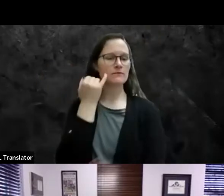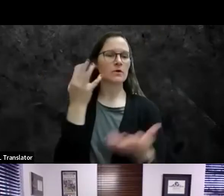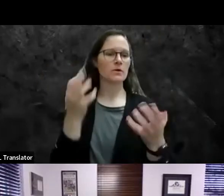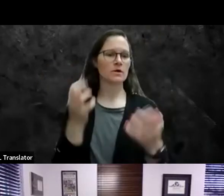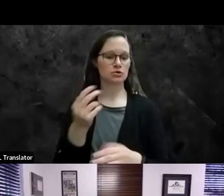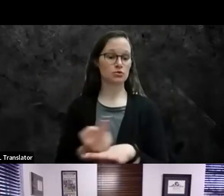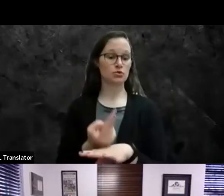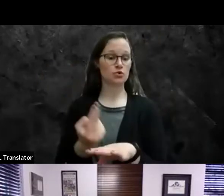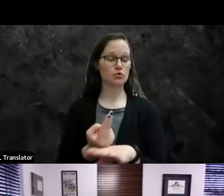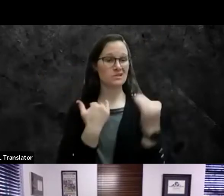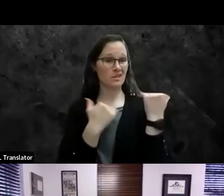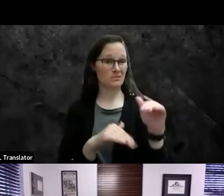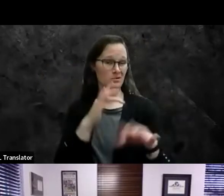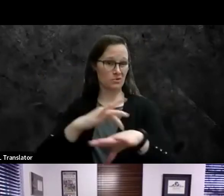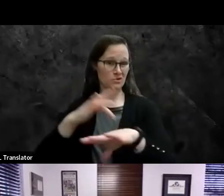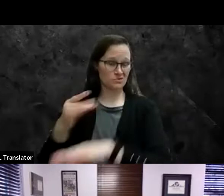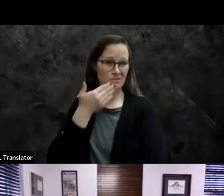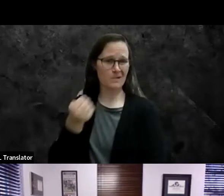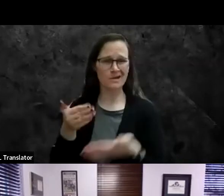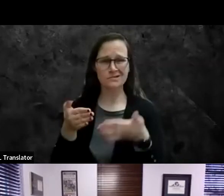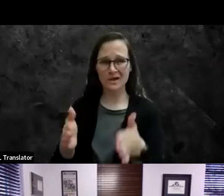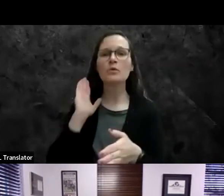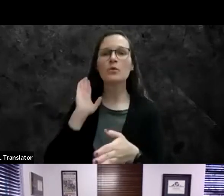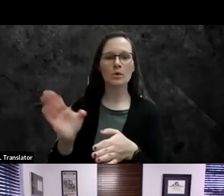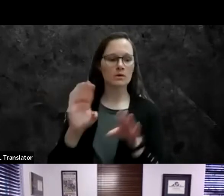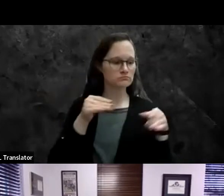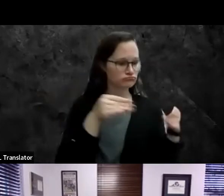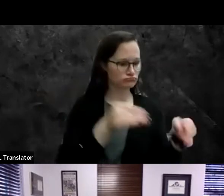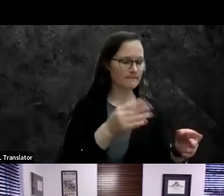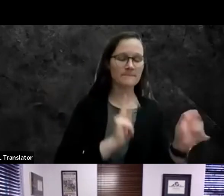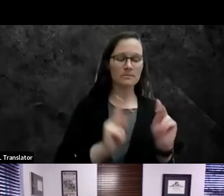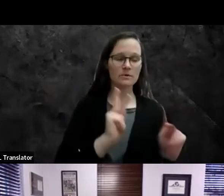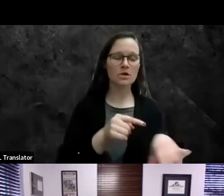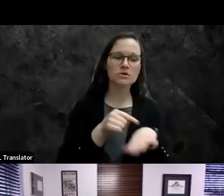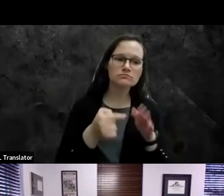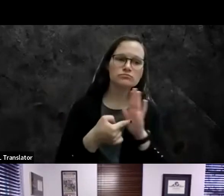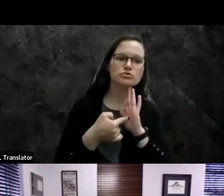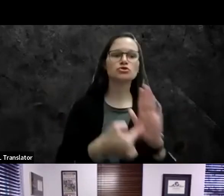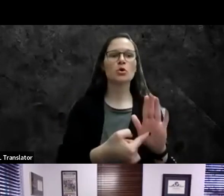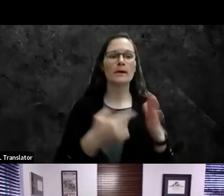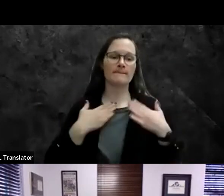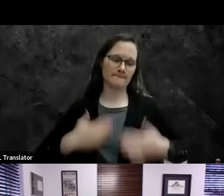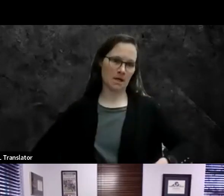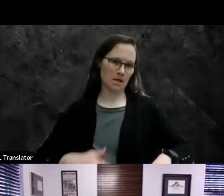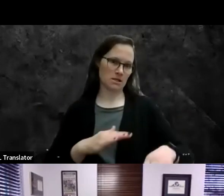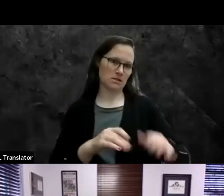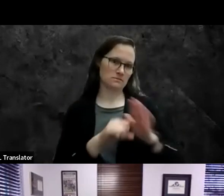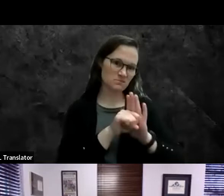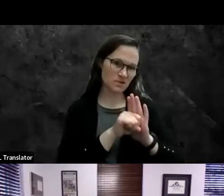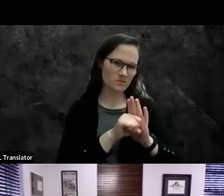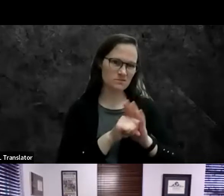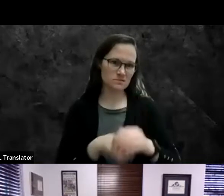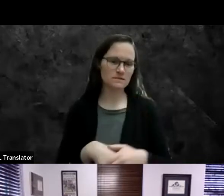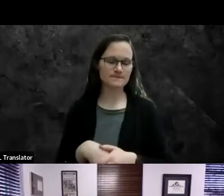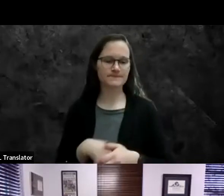to the best use, we're going to focus on symptomatic people first and then unvaccinated people second. Thank